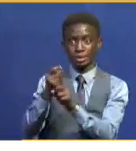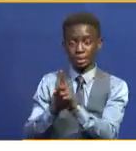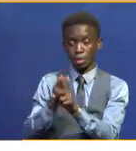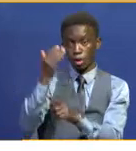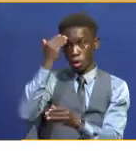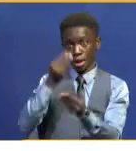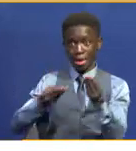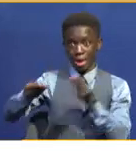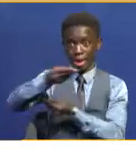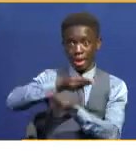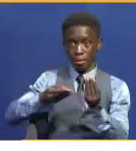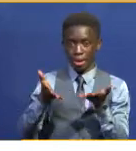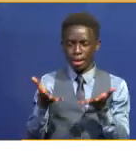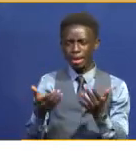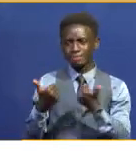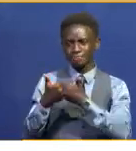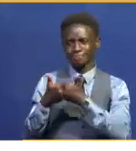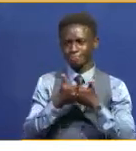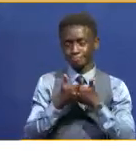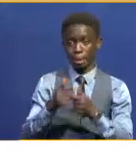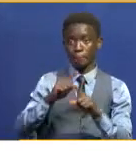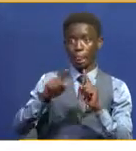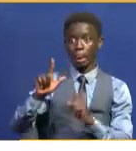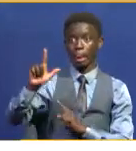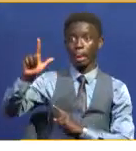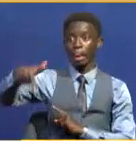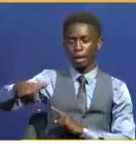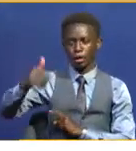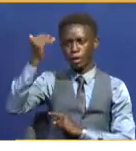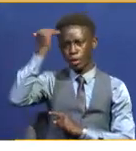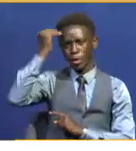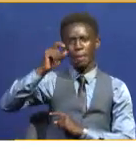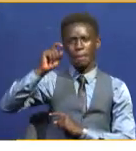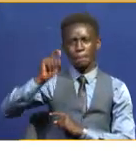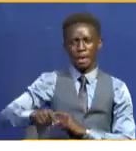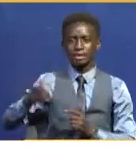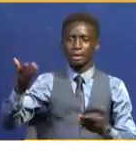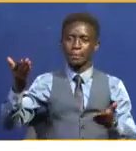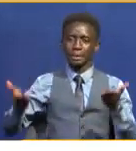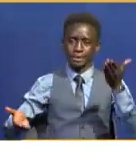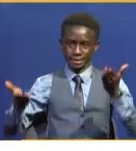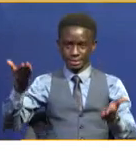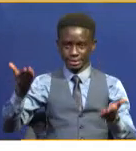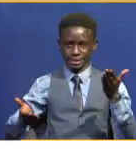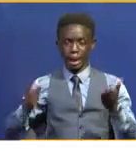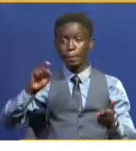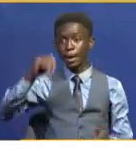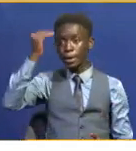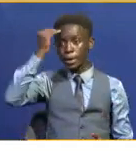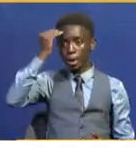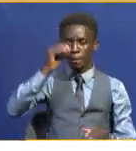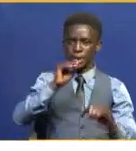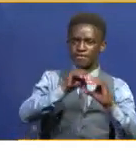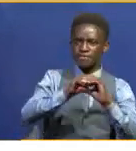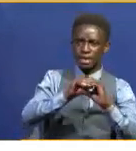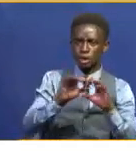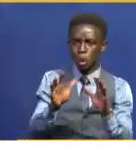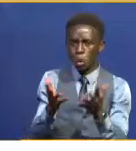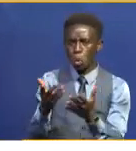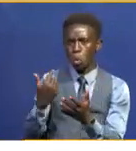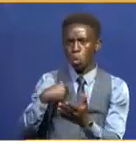So I mean, at the end of the day, someone has to balance: are you investing? Are you spending